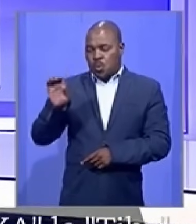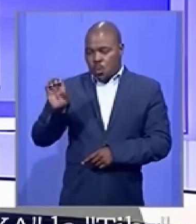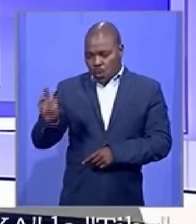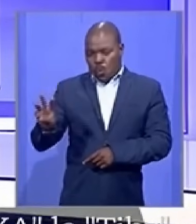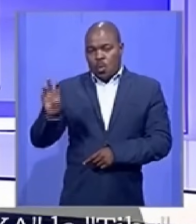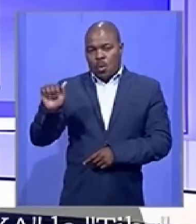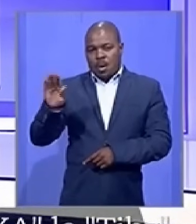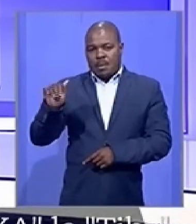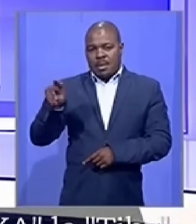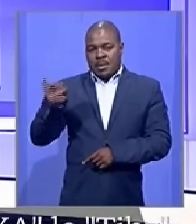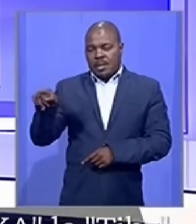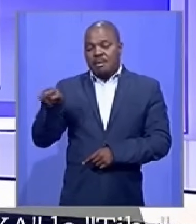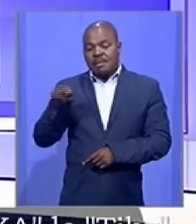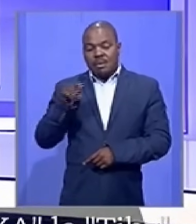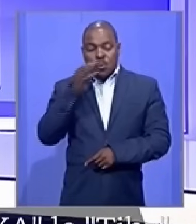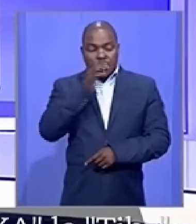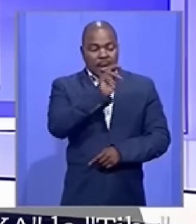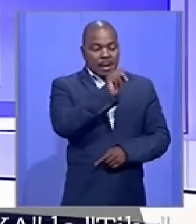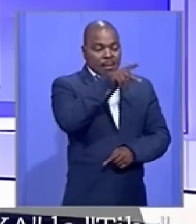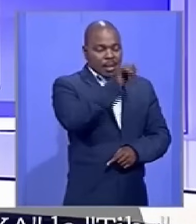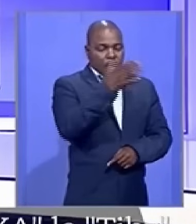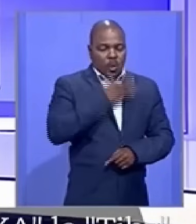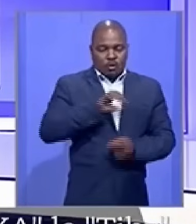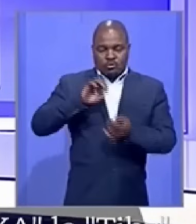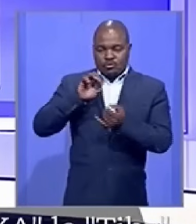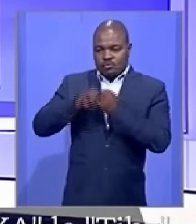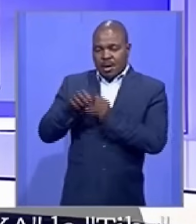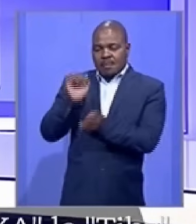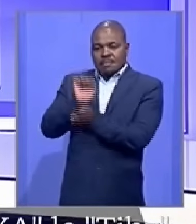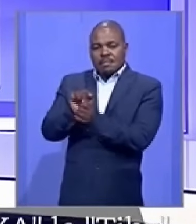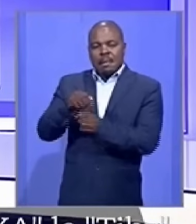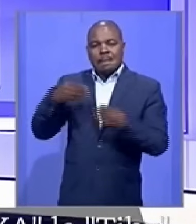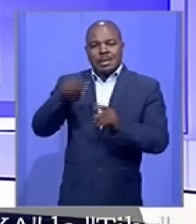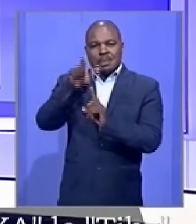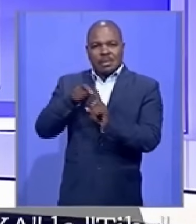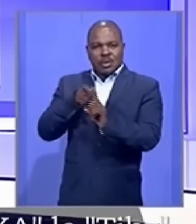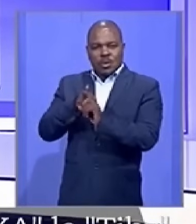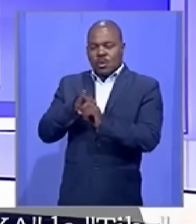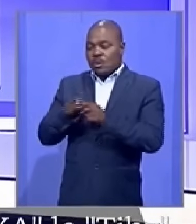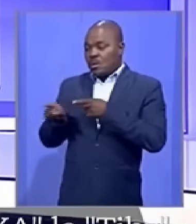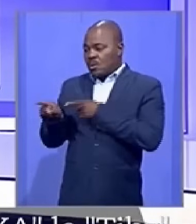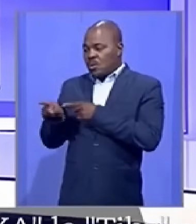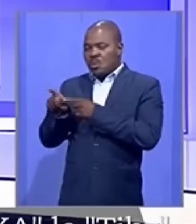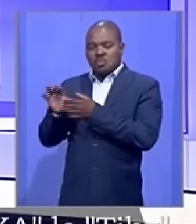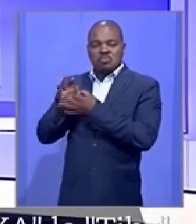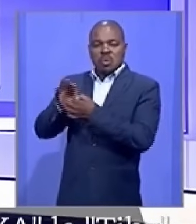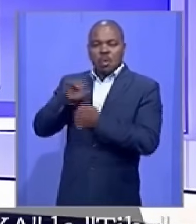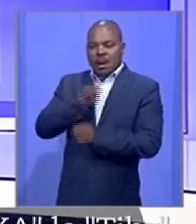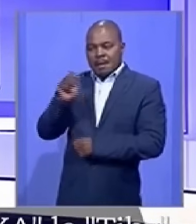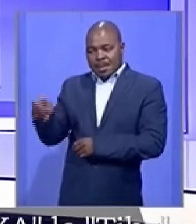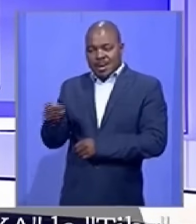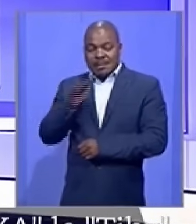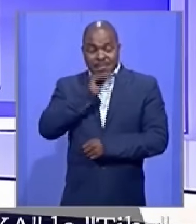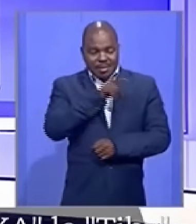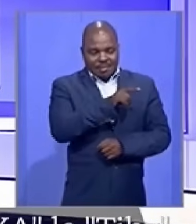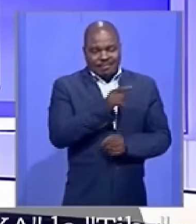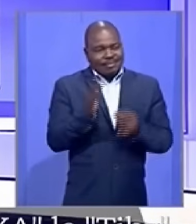ya o tshwara moebi wa KwaZulu-Natal Mfundo Gaba ka mo amahanya le ditefo tseo a di entseng ho bontsha hore ha bona nyewe kgahlano le